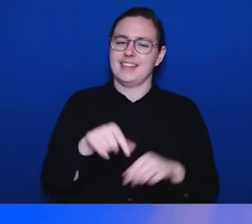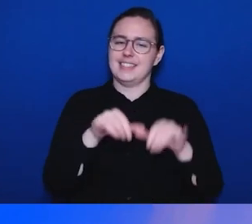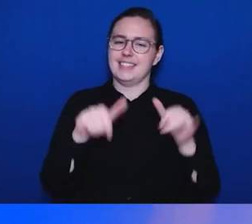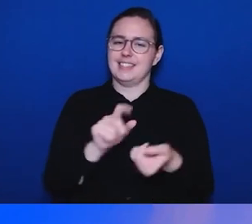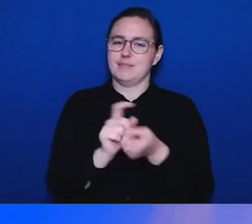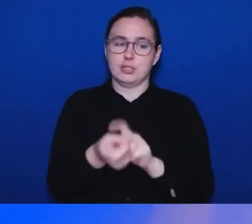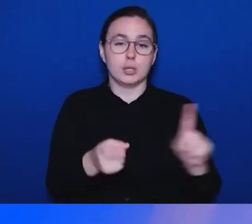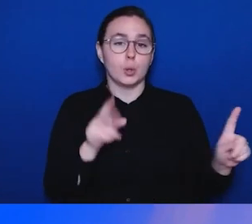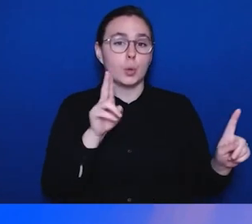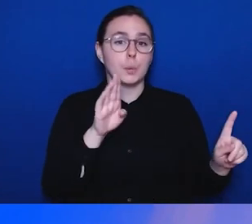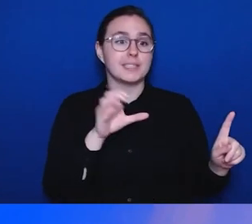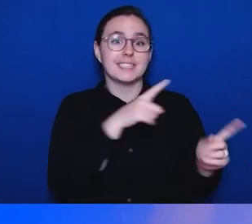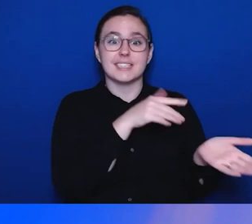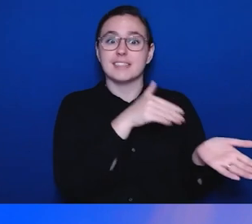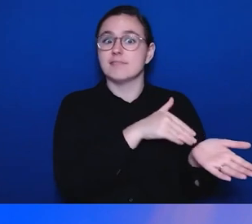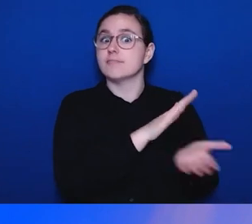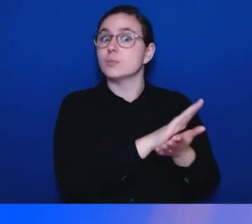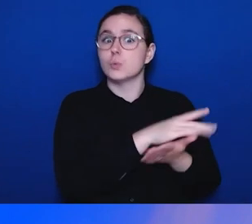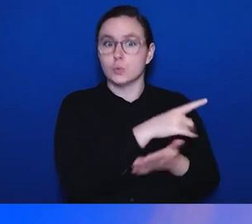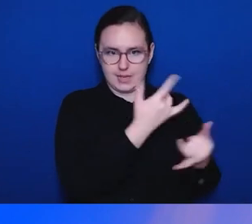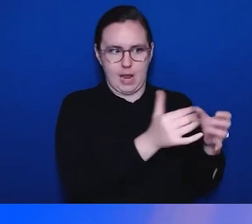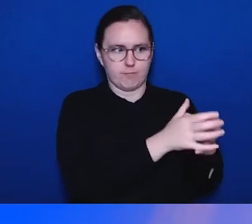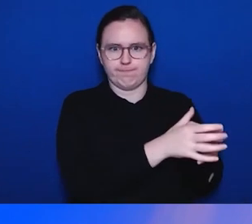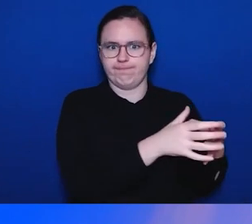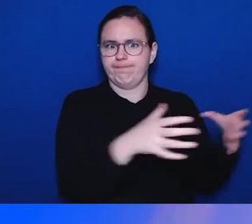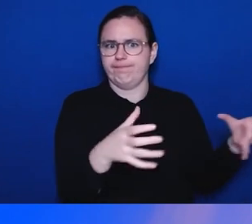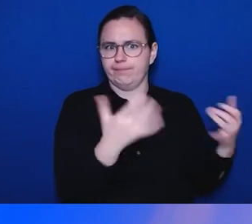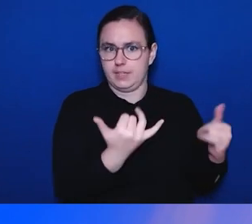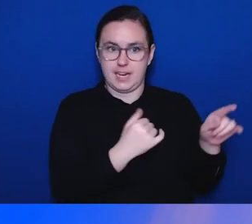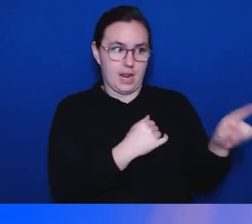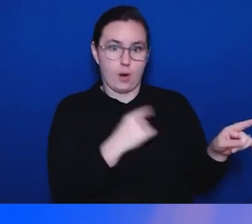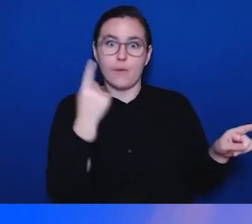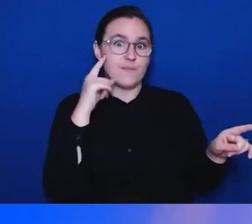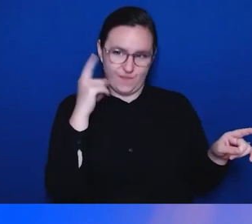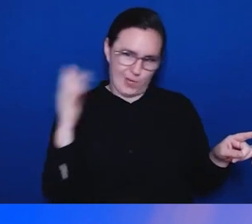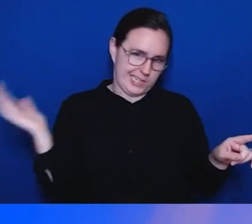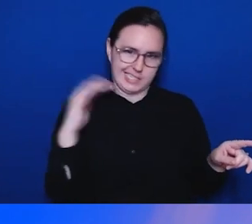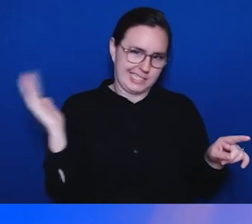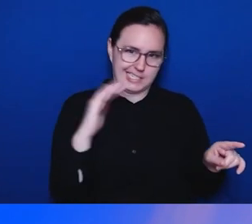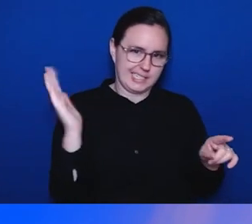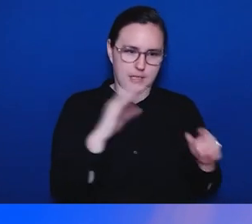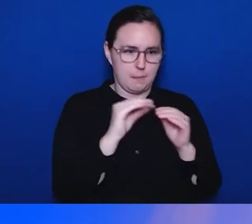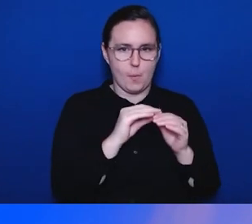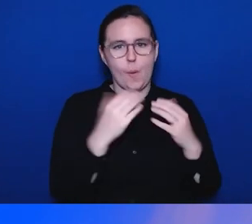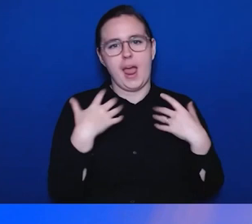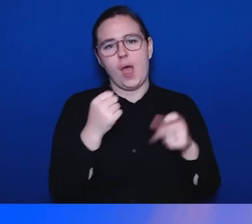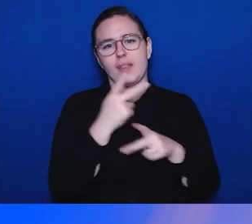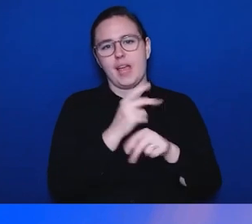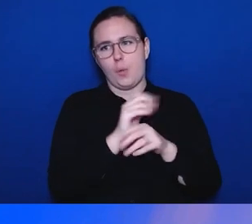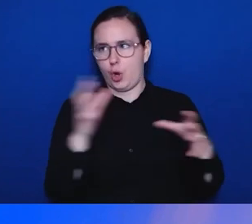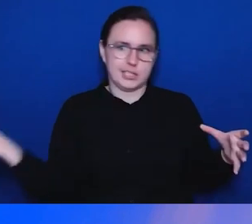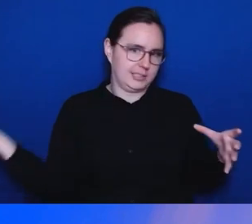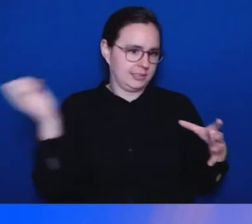the existing medical school at UBC to train more physicians to deliver care for British Columbians as part of our comprehensive